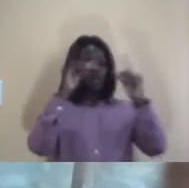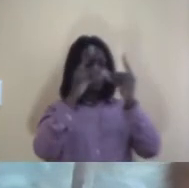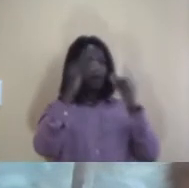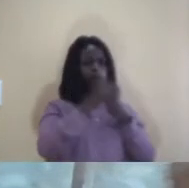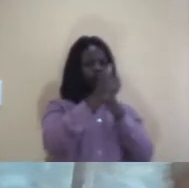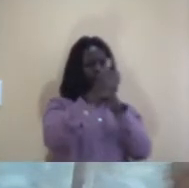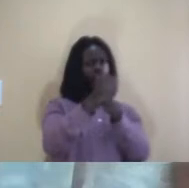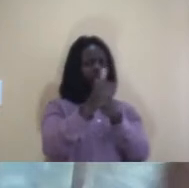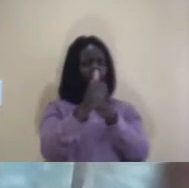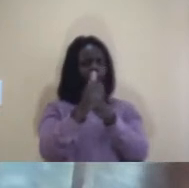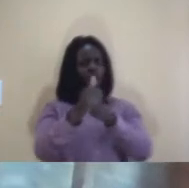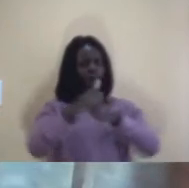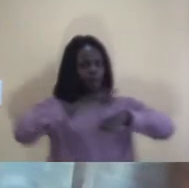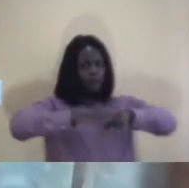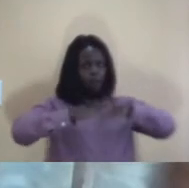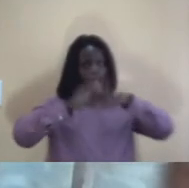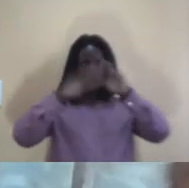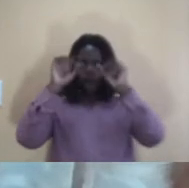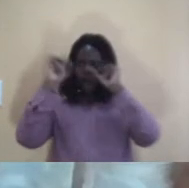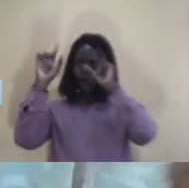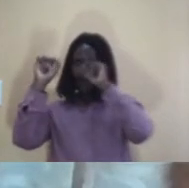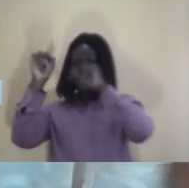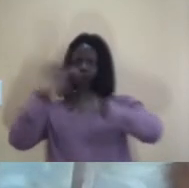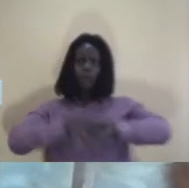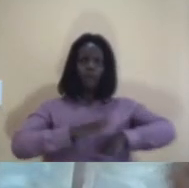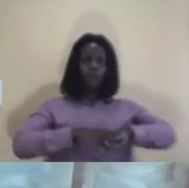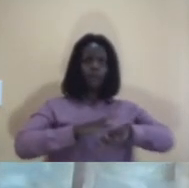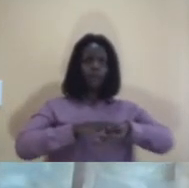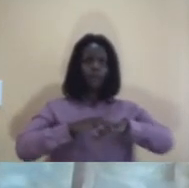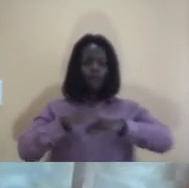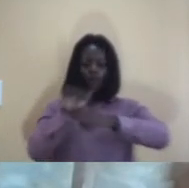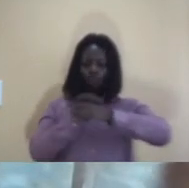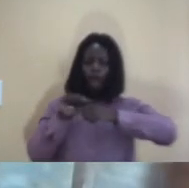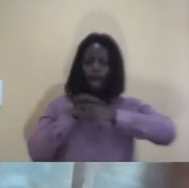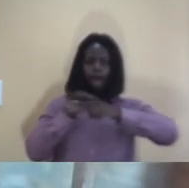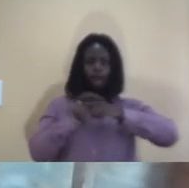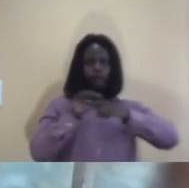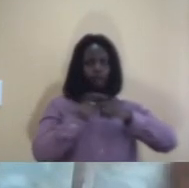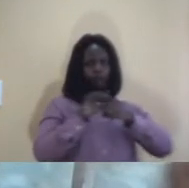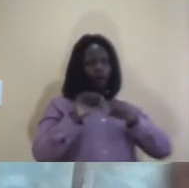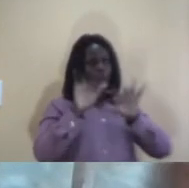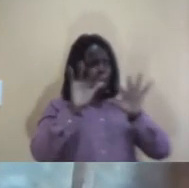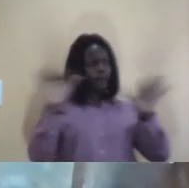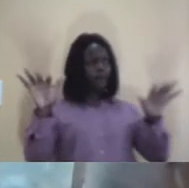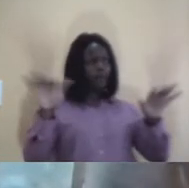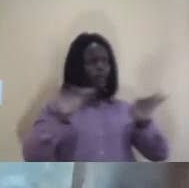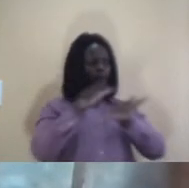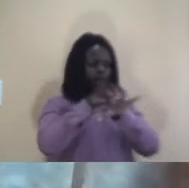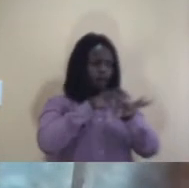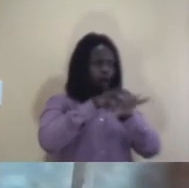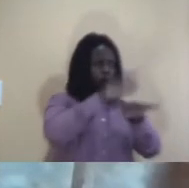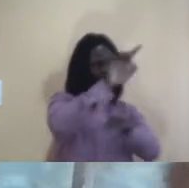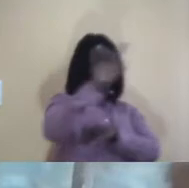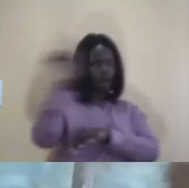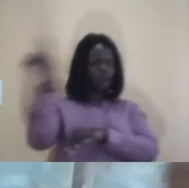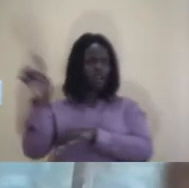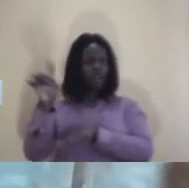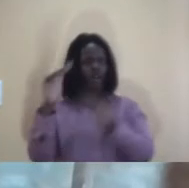further raises awareness and provides widespread training to farmers and communities on how to